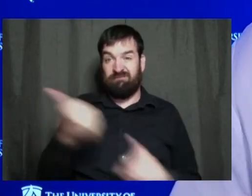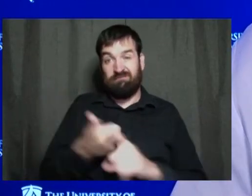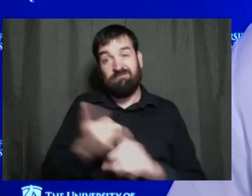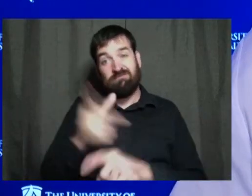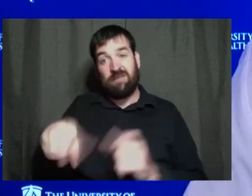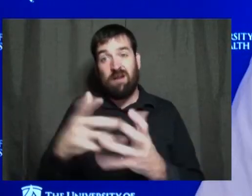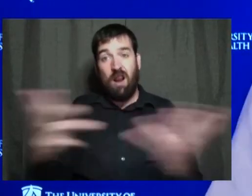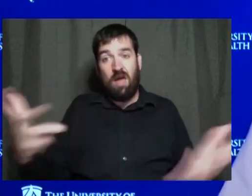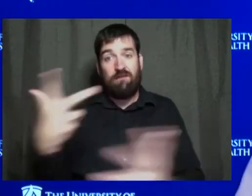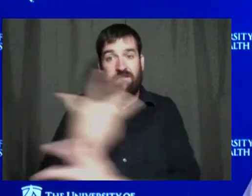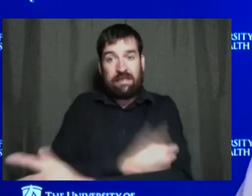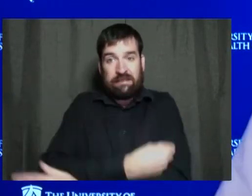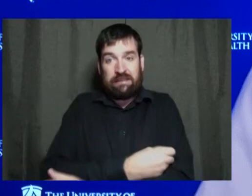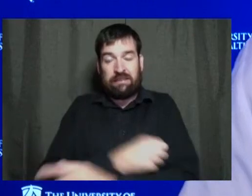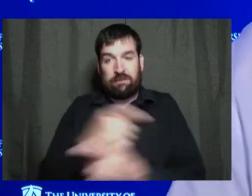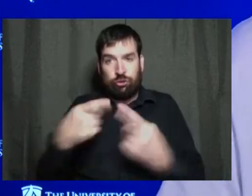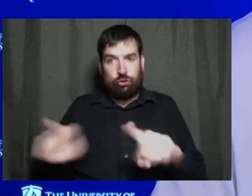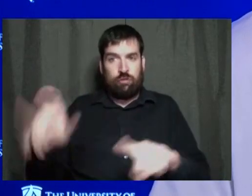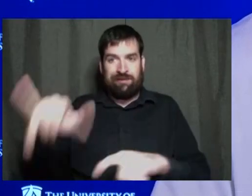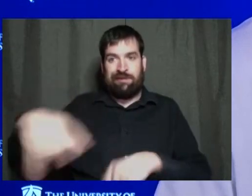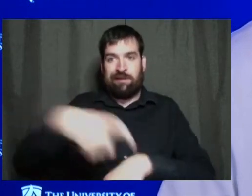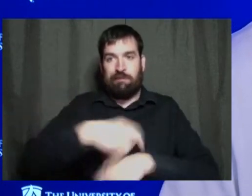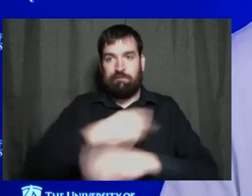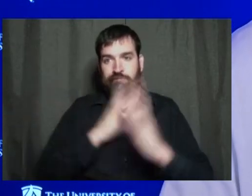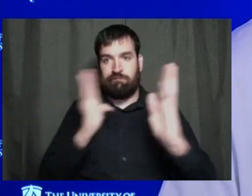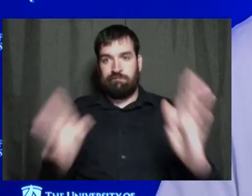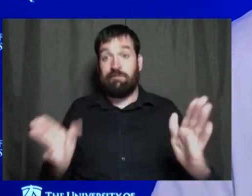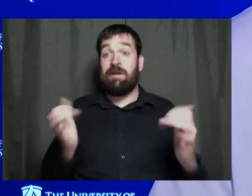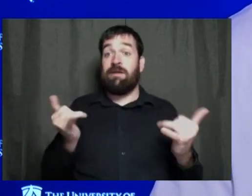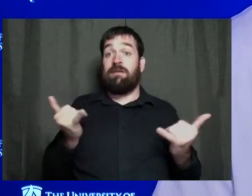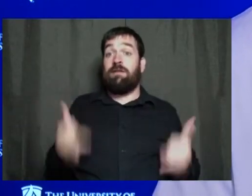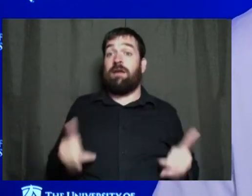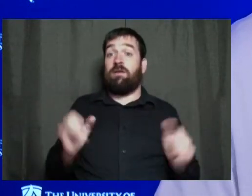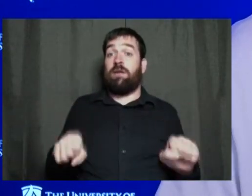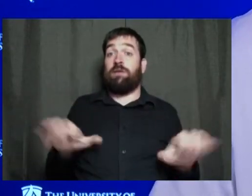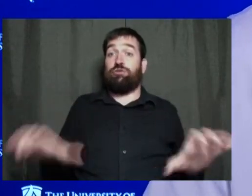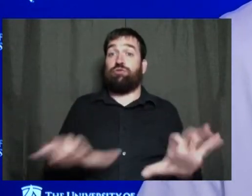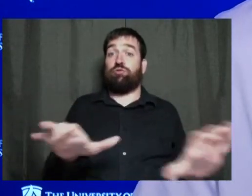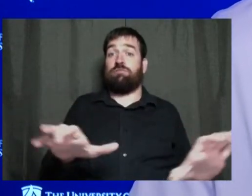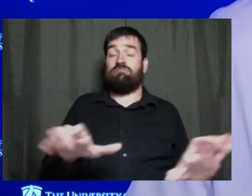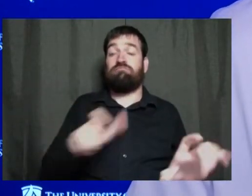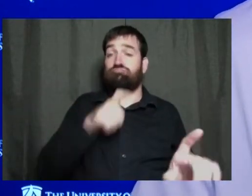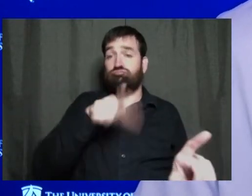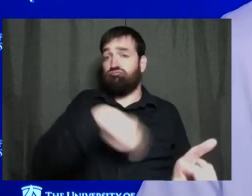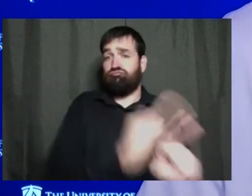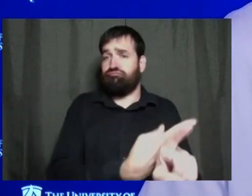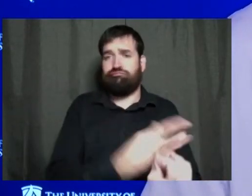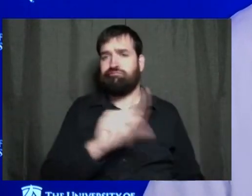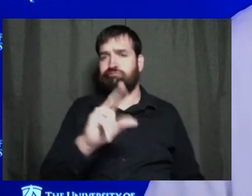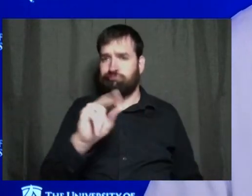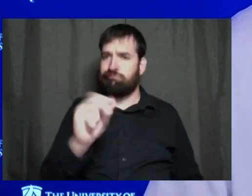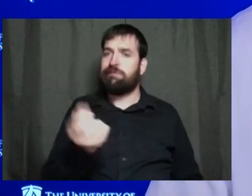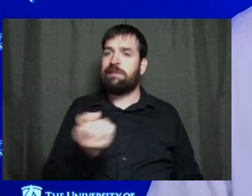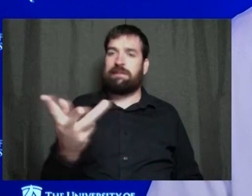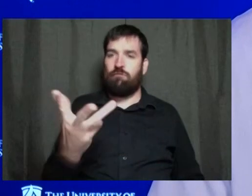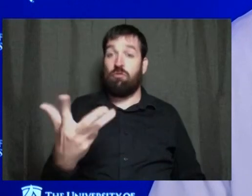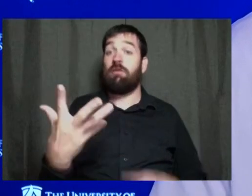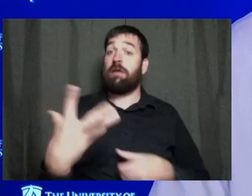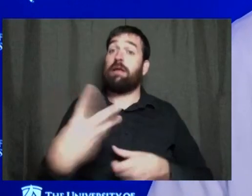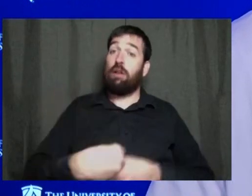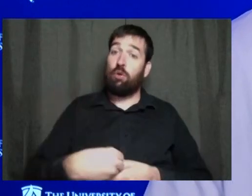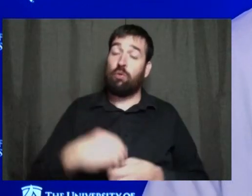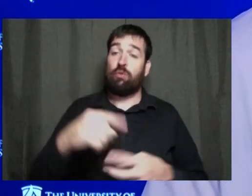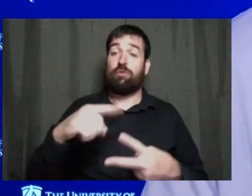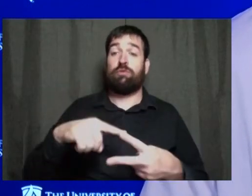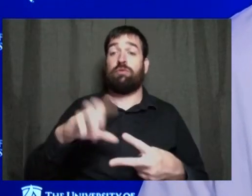during those important times. And so now what you can do is you can receive more than one vaccine at the same visit. This would include